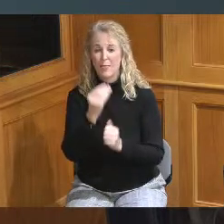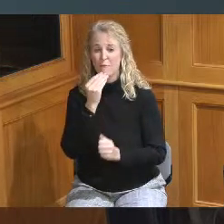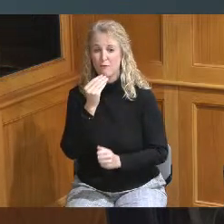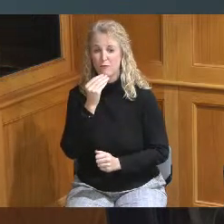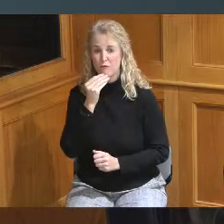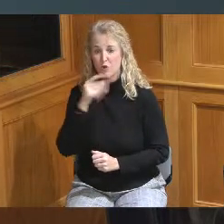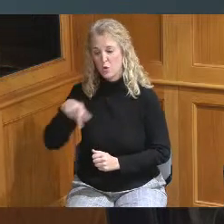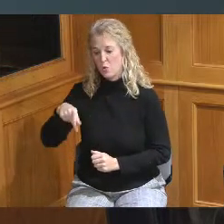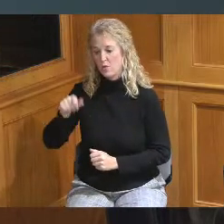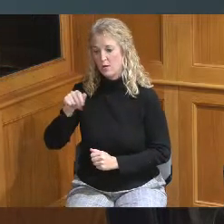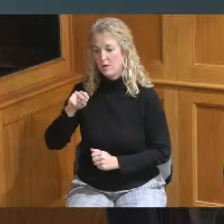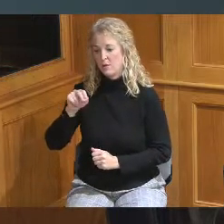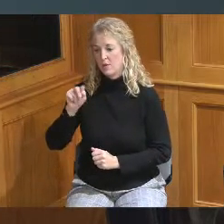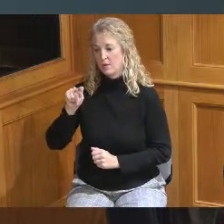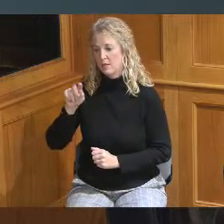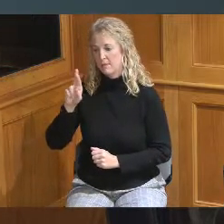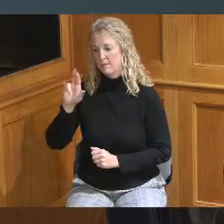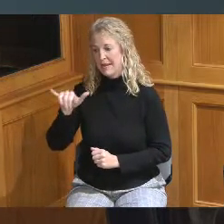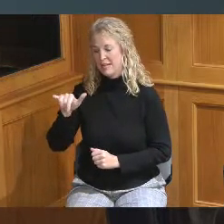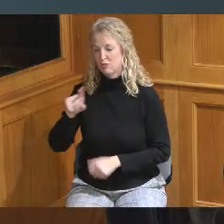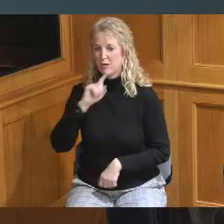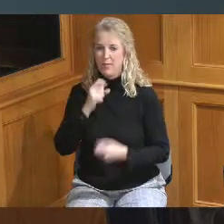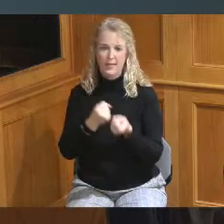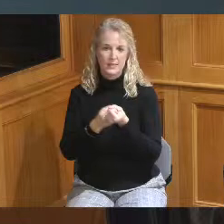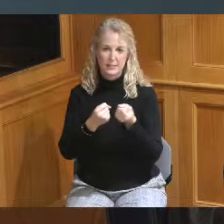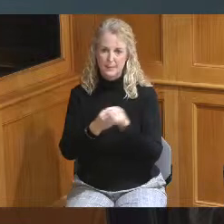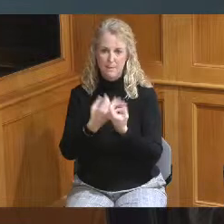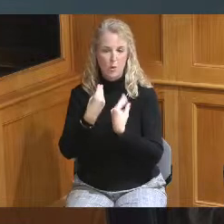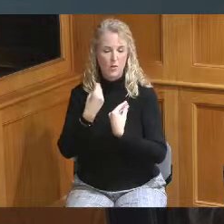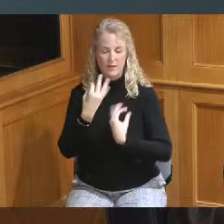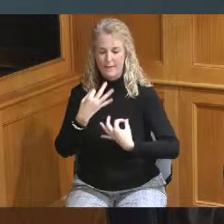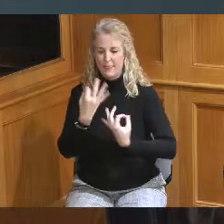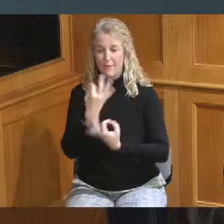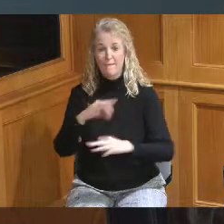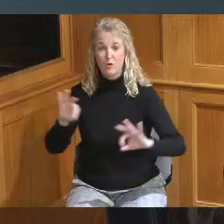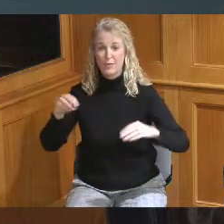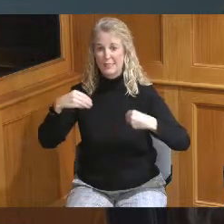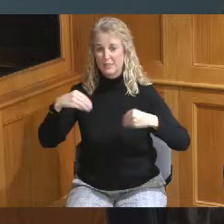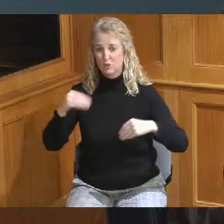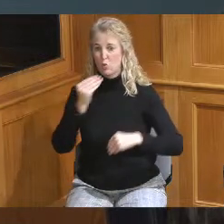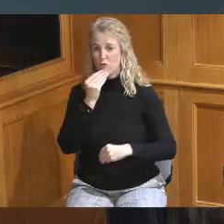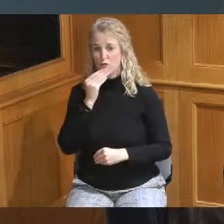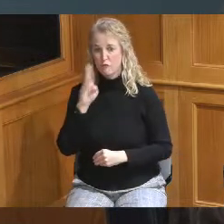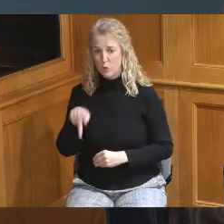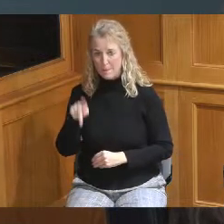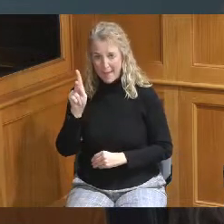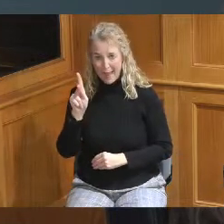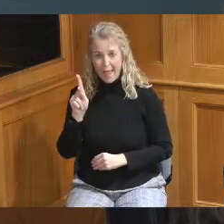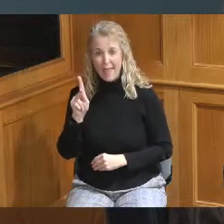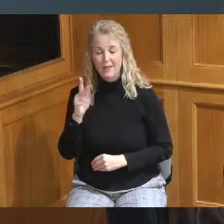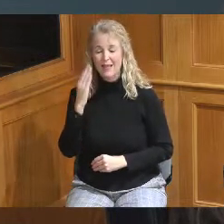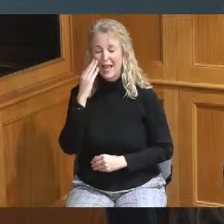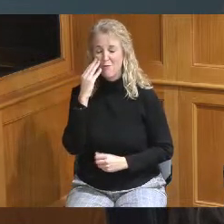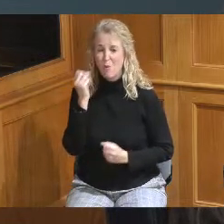big, everyone knows I'm a big supporter of Free Store Food Bank. Food